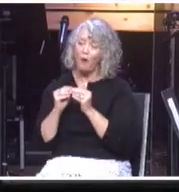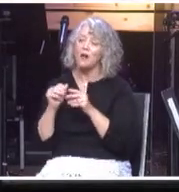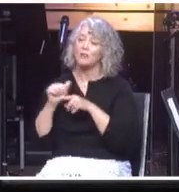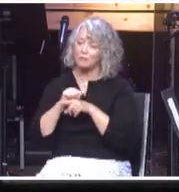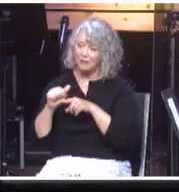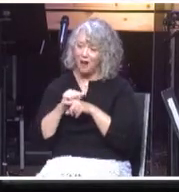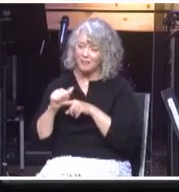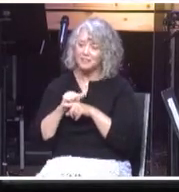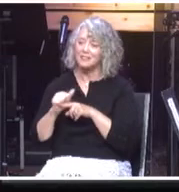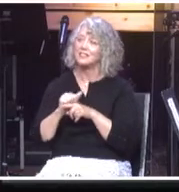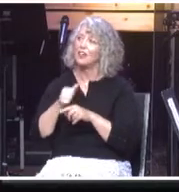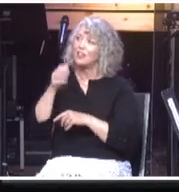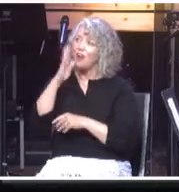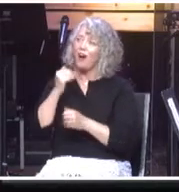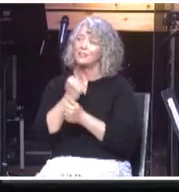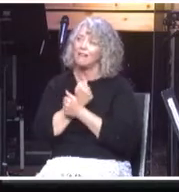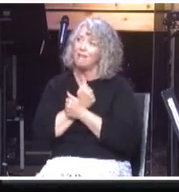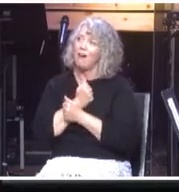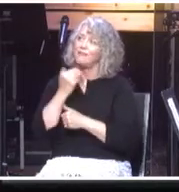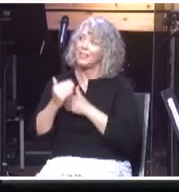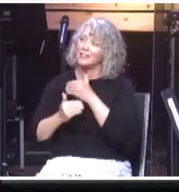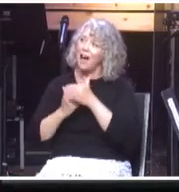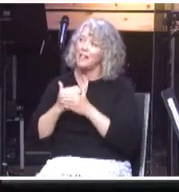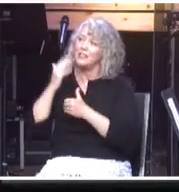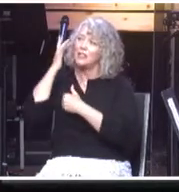us every day of our lives.